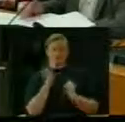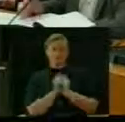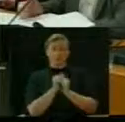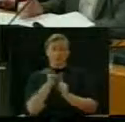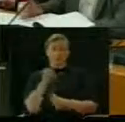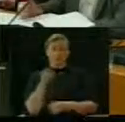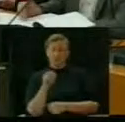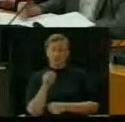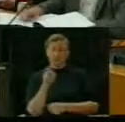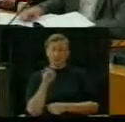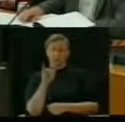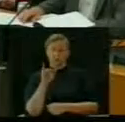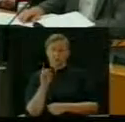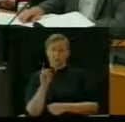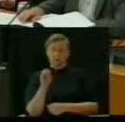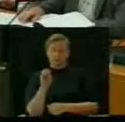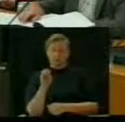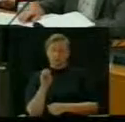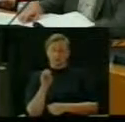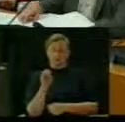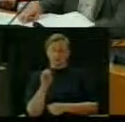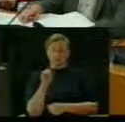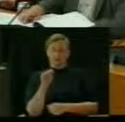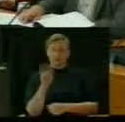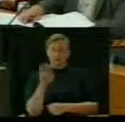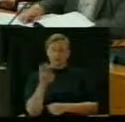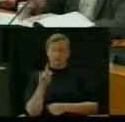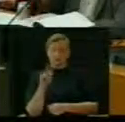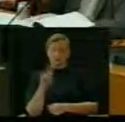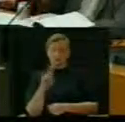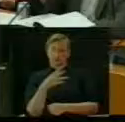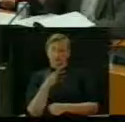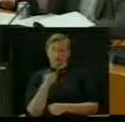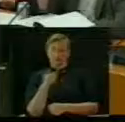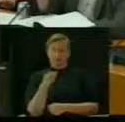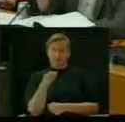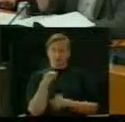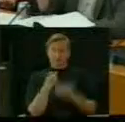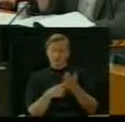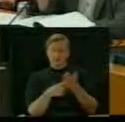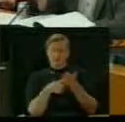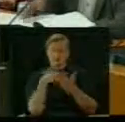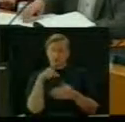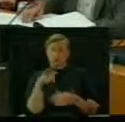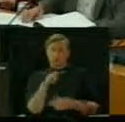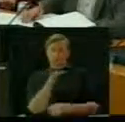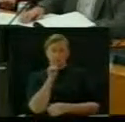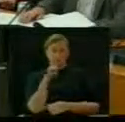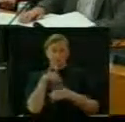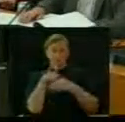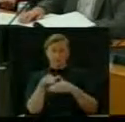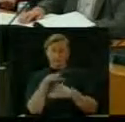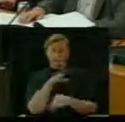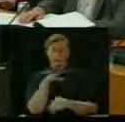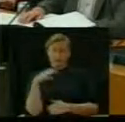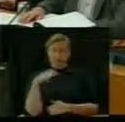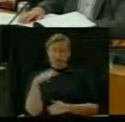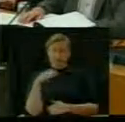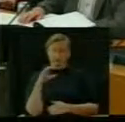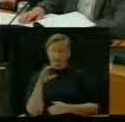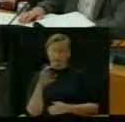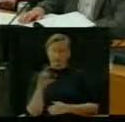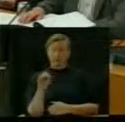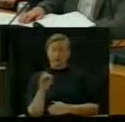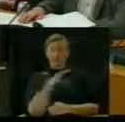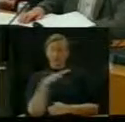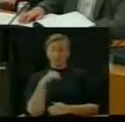Julia Tucker, and she said that you all did not discuss sending this to county commission. Now, here's what I'm concerned about. You